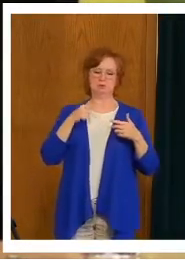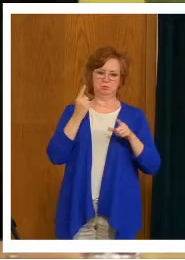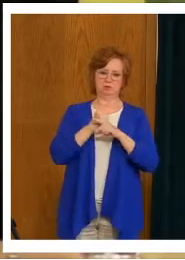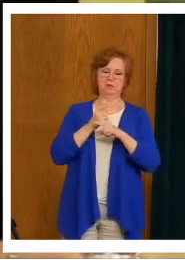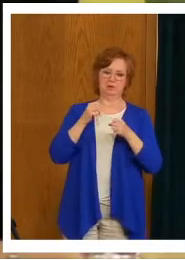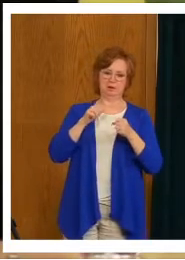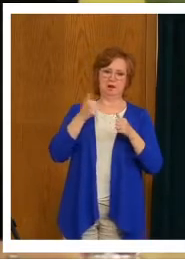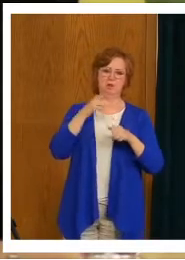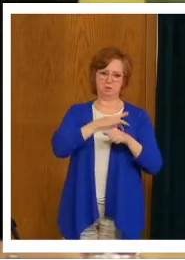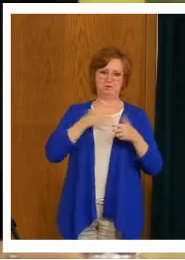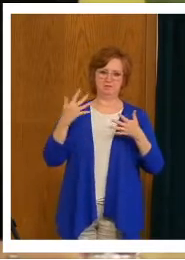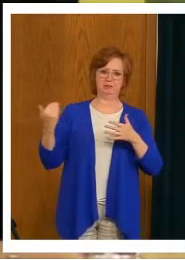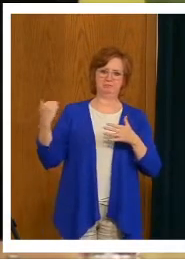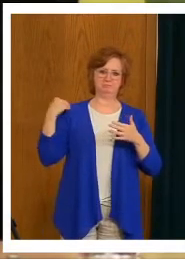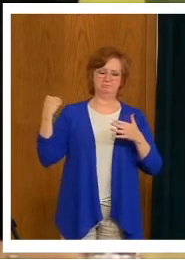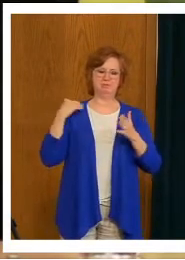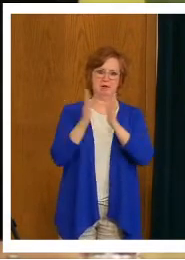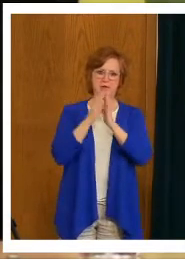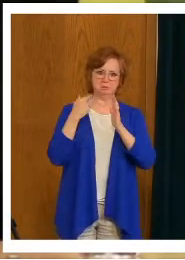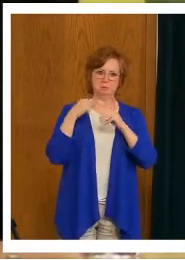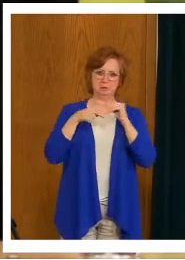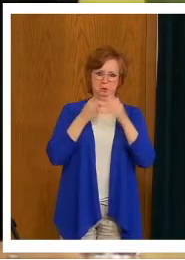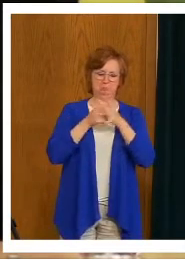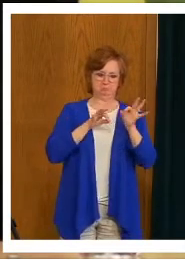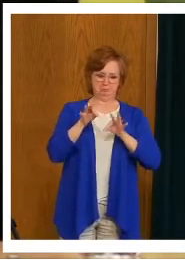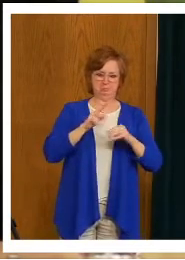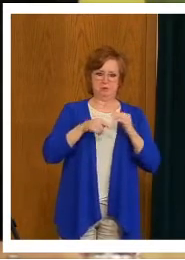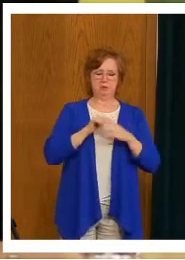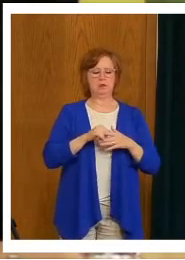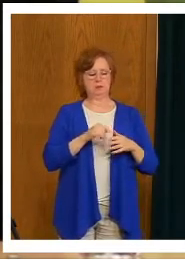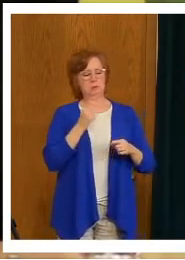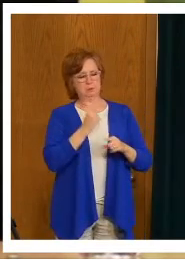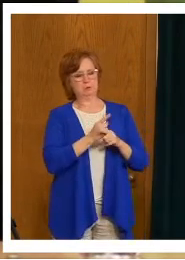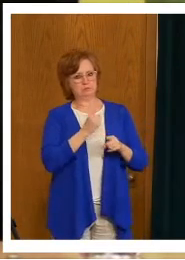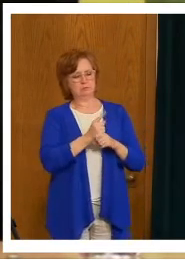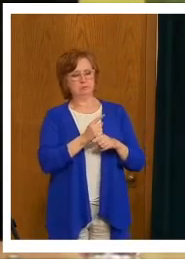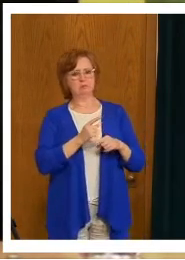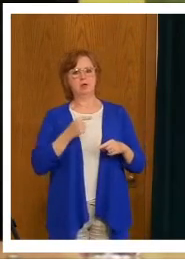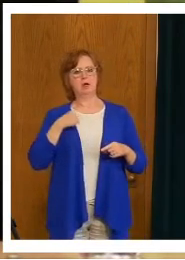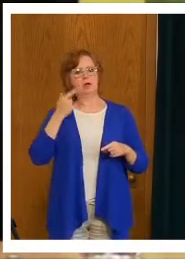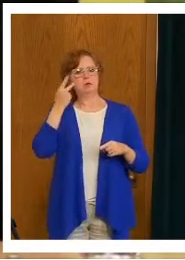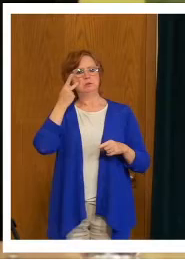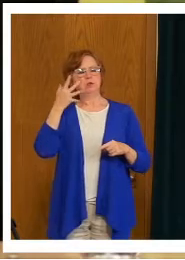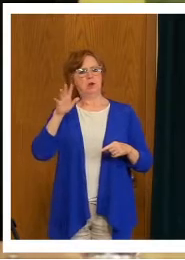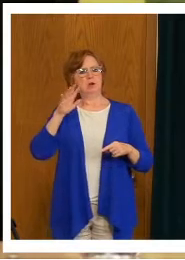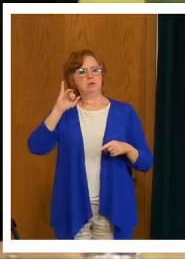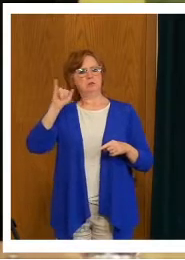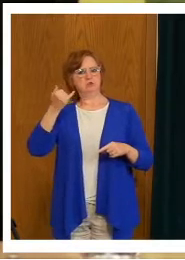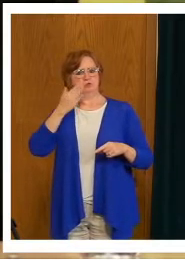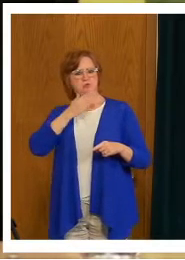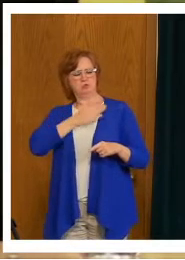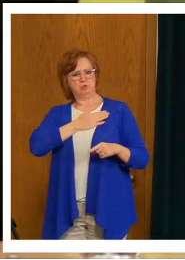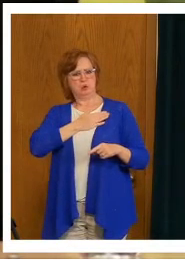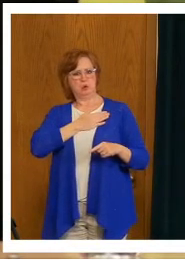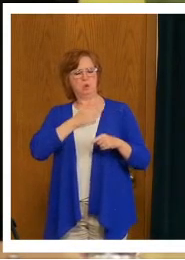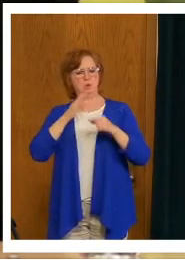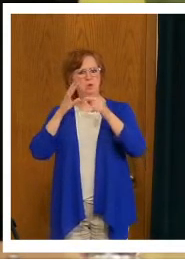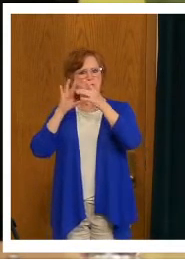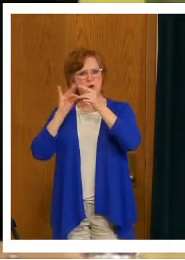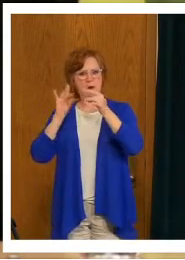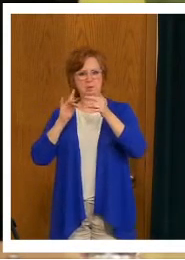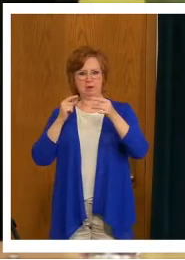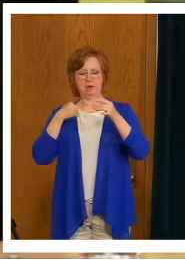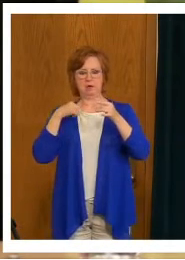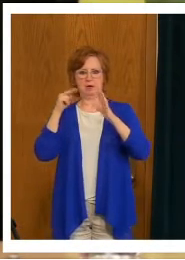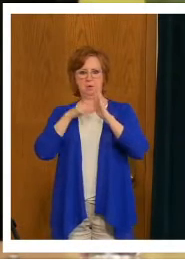to the reopening plan that we had put forward. I saw the Prime Minister's comments just a short